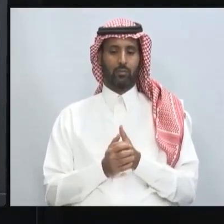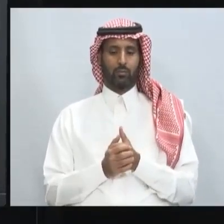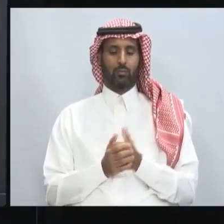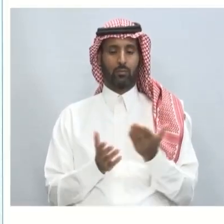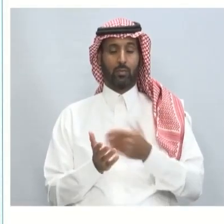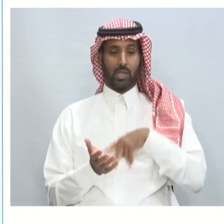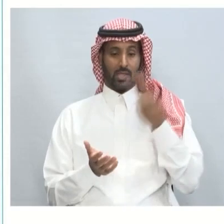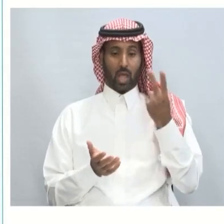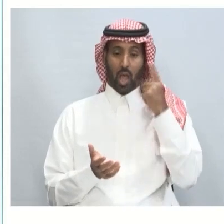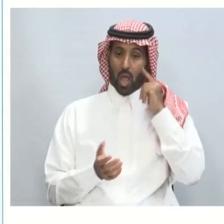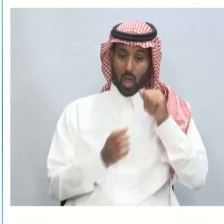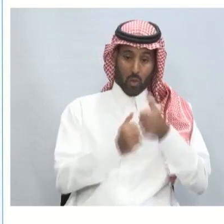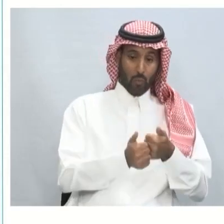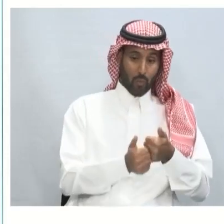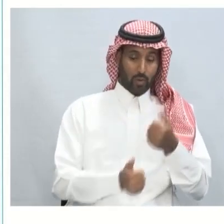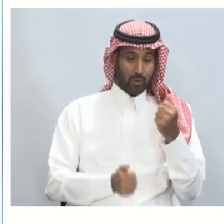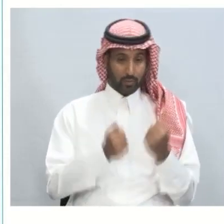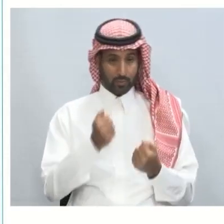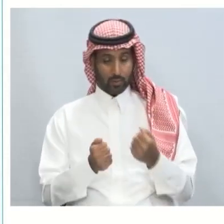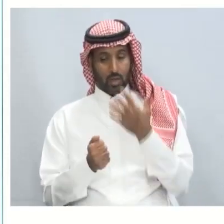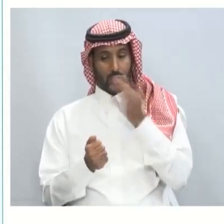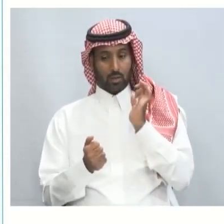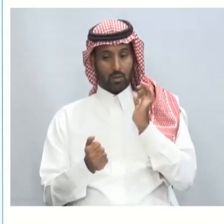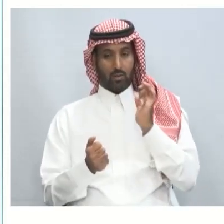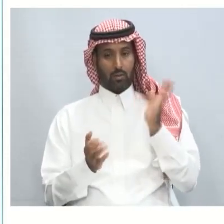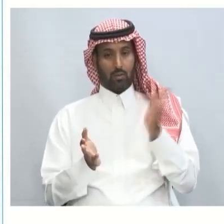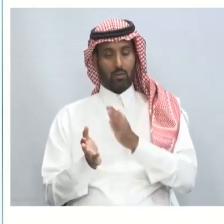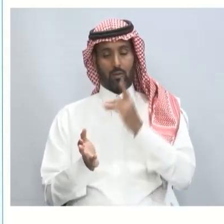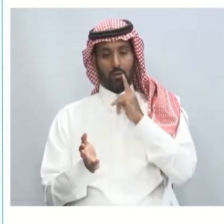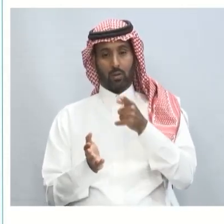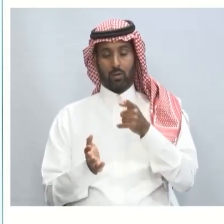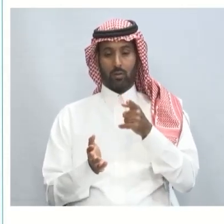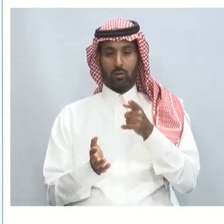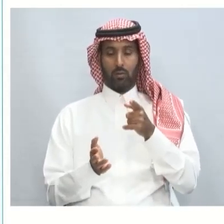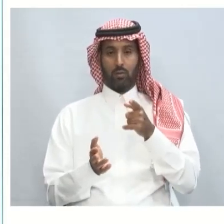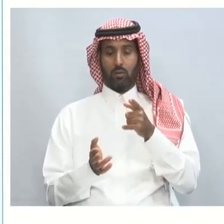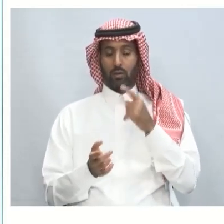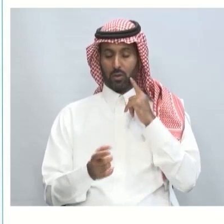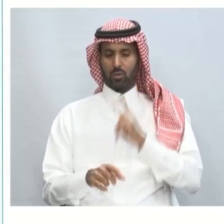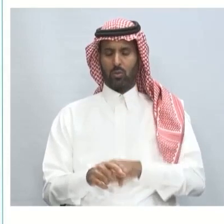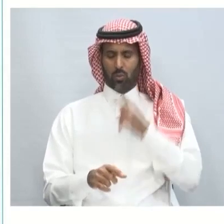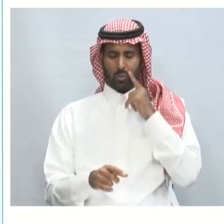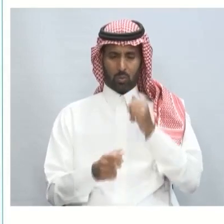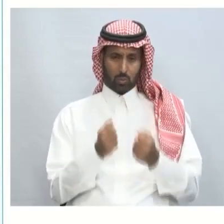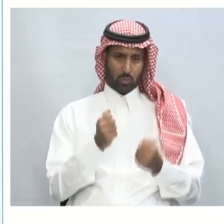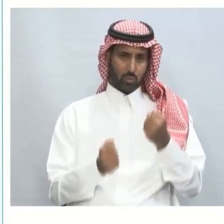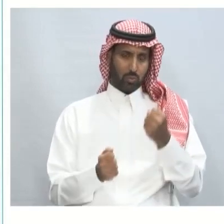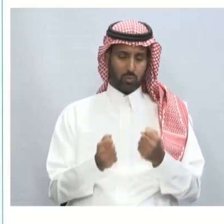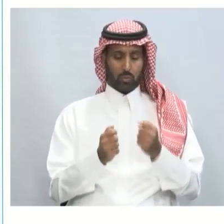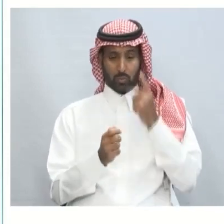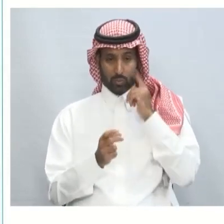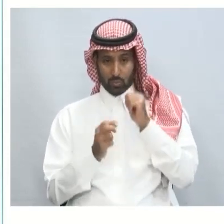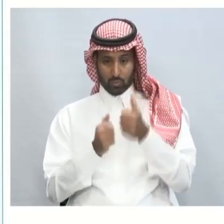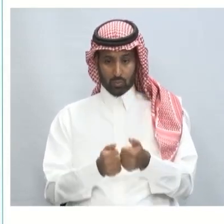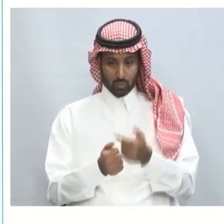engineer. The second one is a race car driver. This is an easy one, of course. He said here he spent a lot of time driving, but